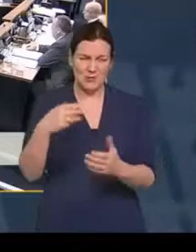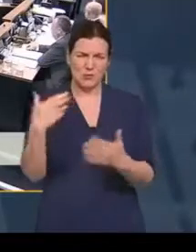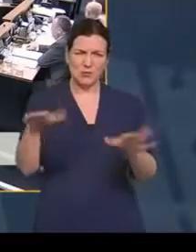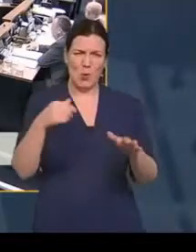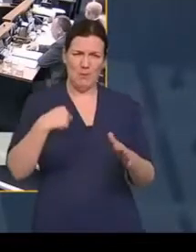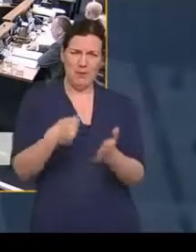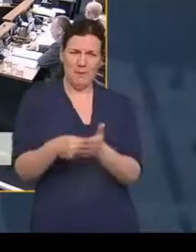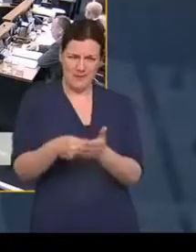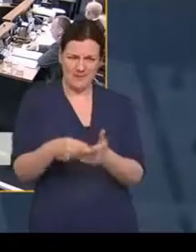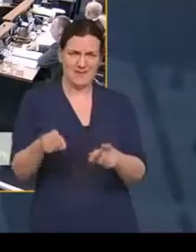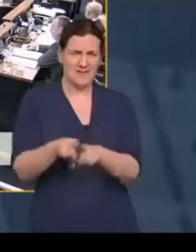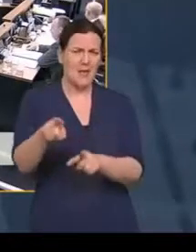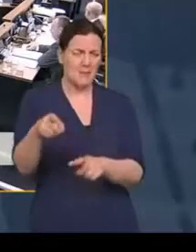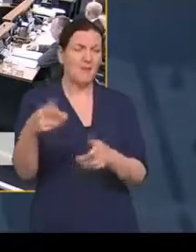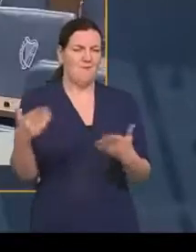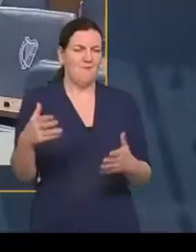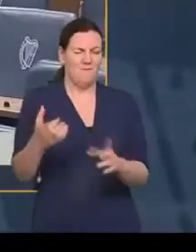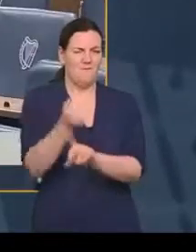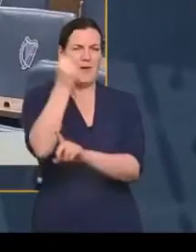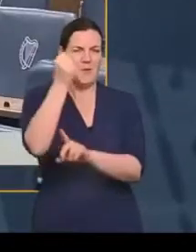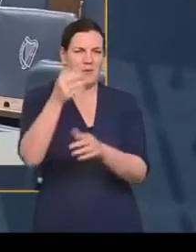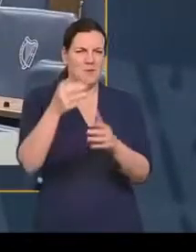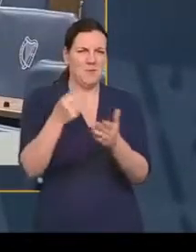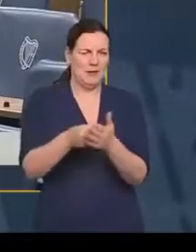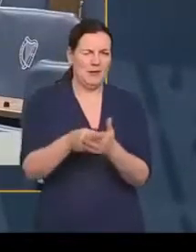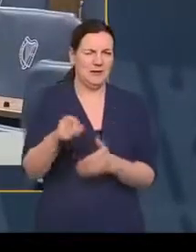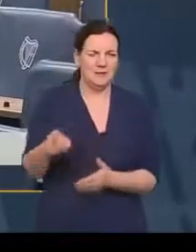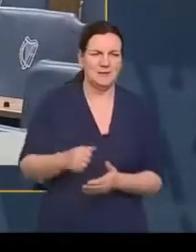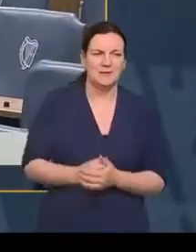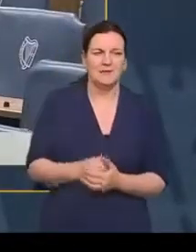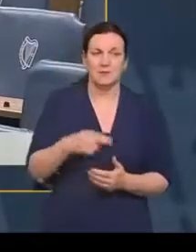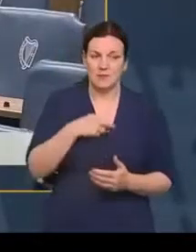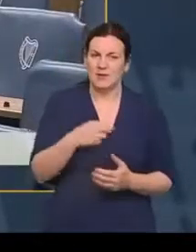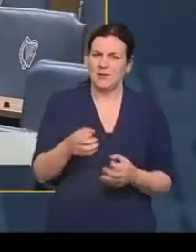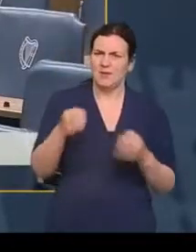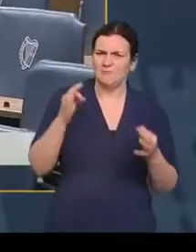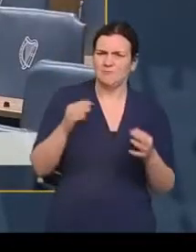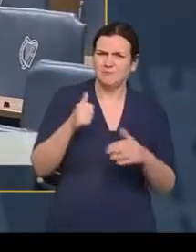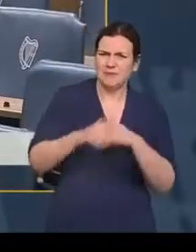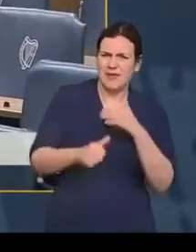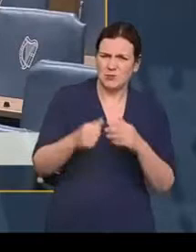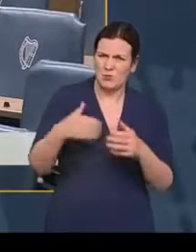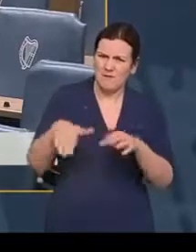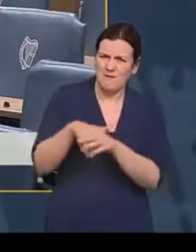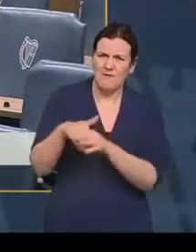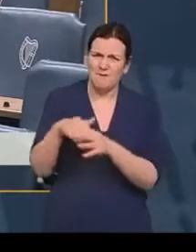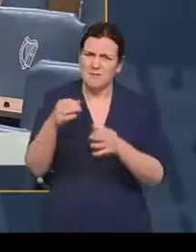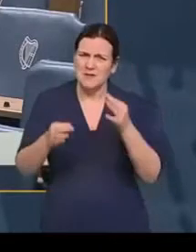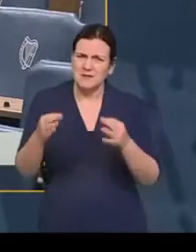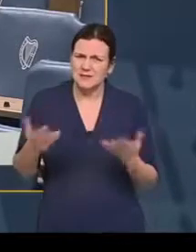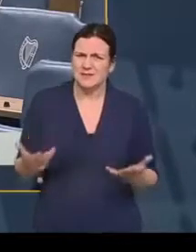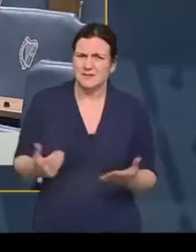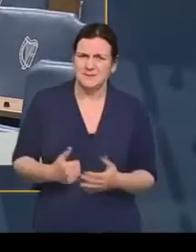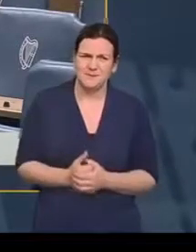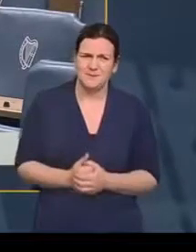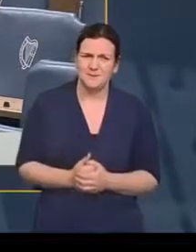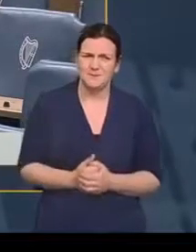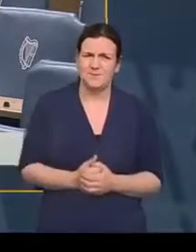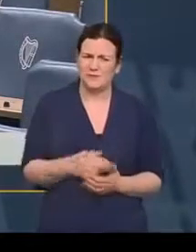And I think that these are days that it makes worthwhile to be involved in politics. It's